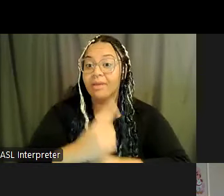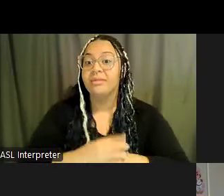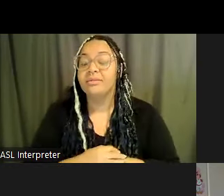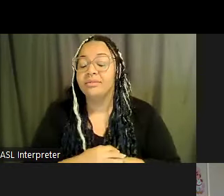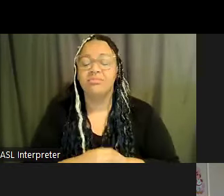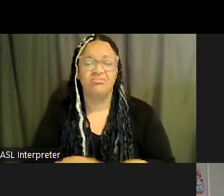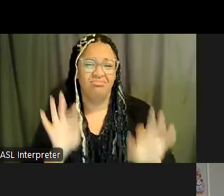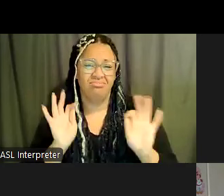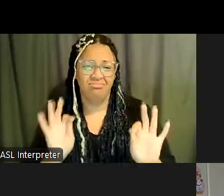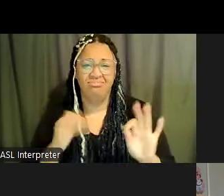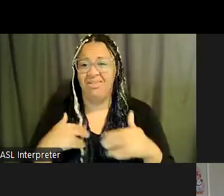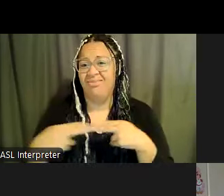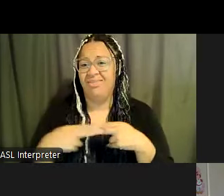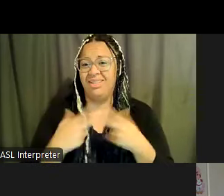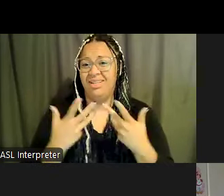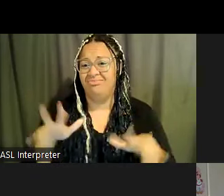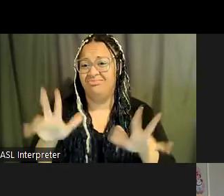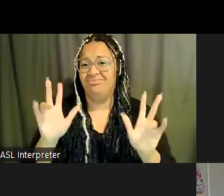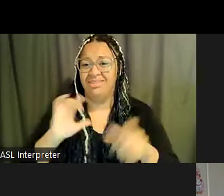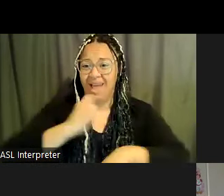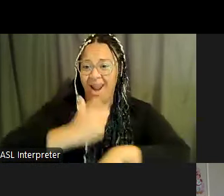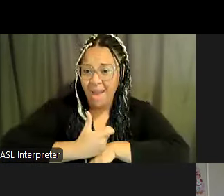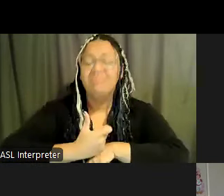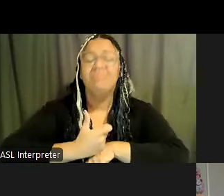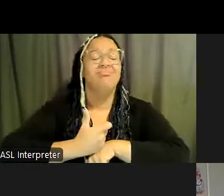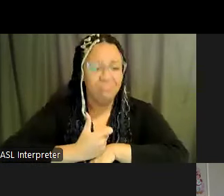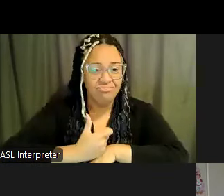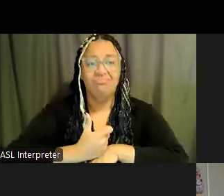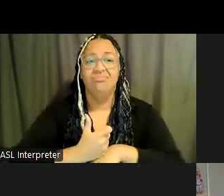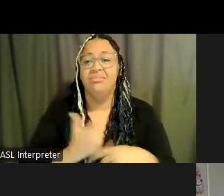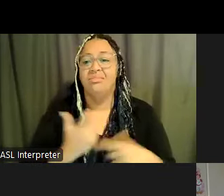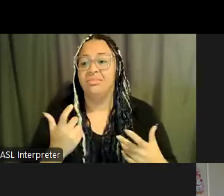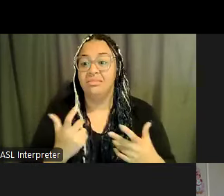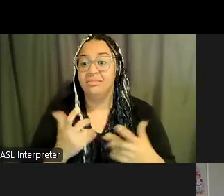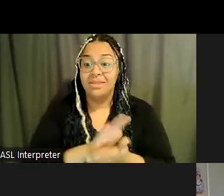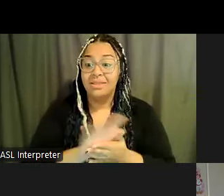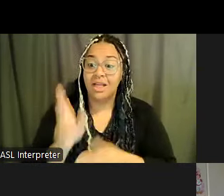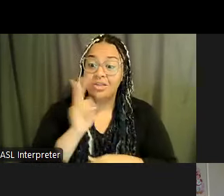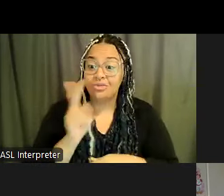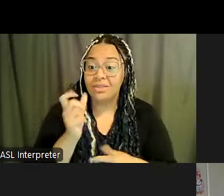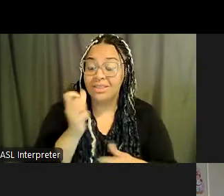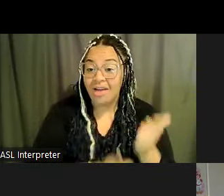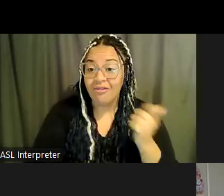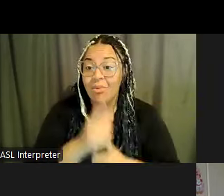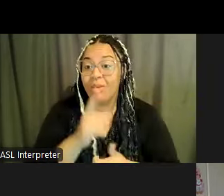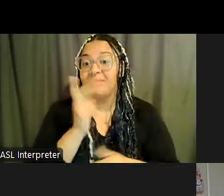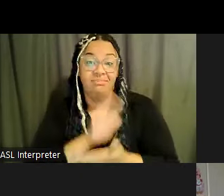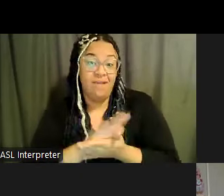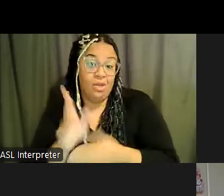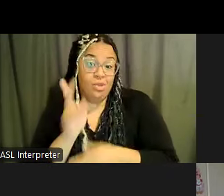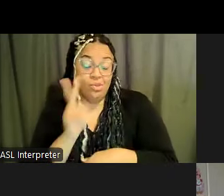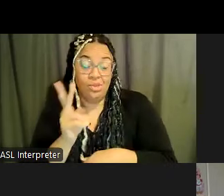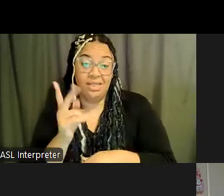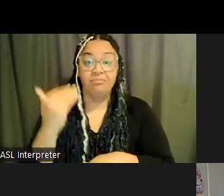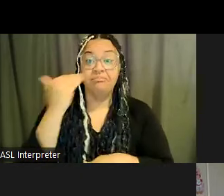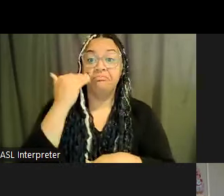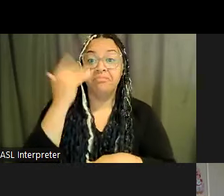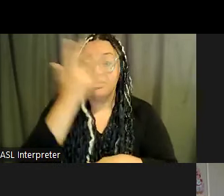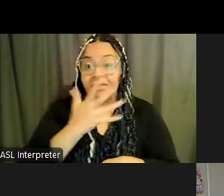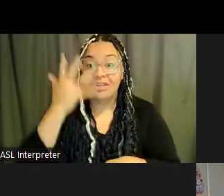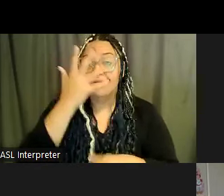Great. So you got the slides already set up. Perfect. So nice to see everybody. Nice to see a lot of familiar faces. Some of you may have heard about me talk about